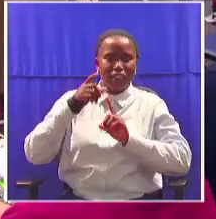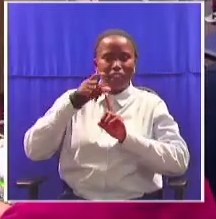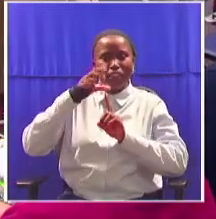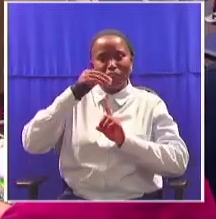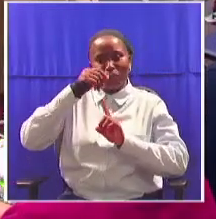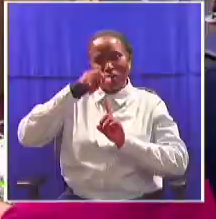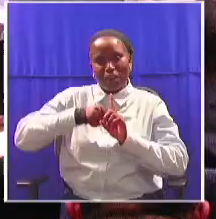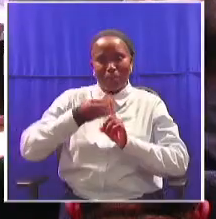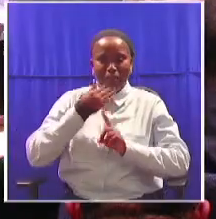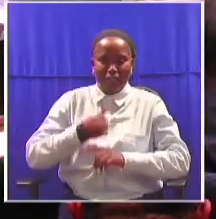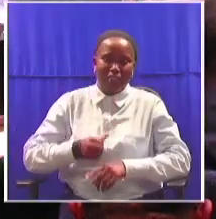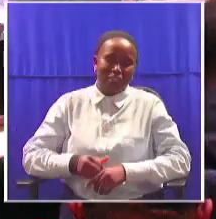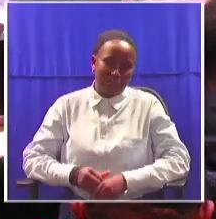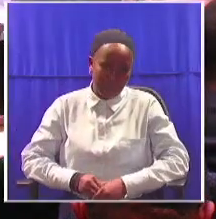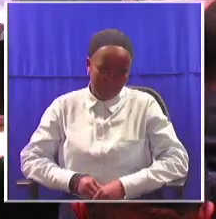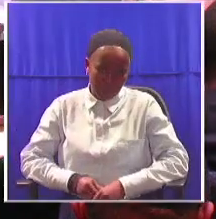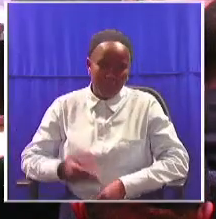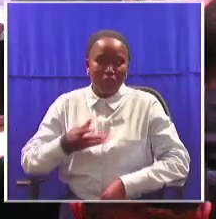Madam Speaker.